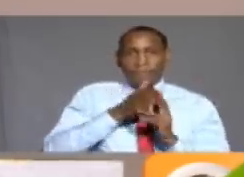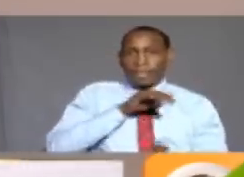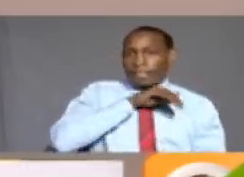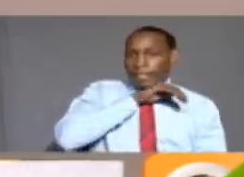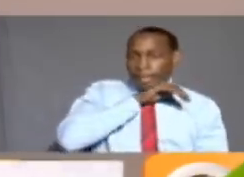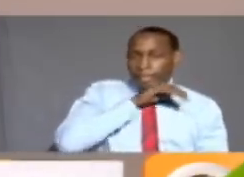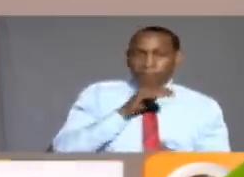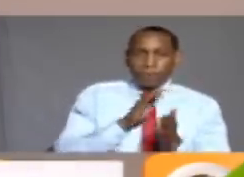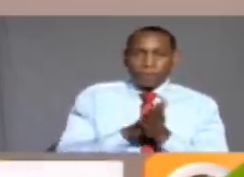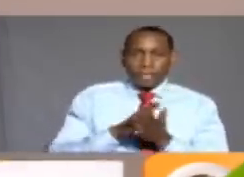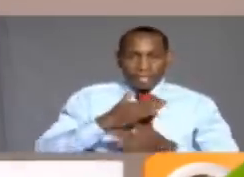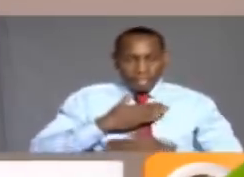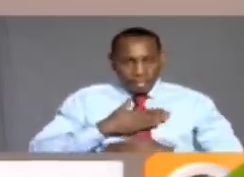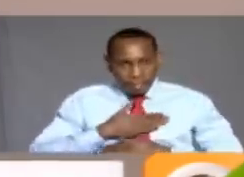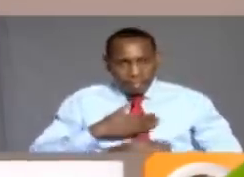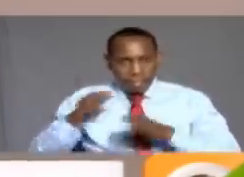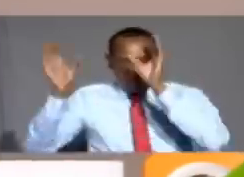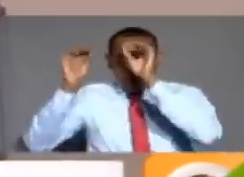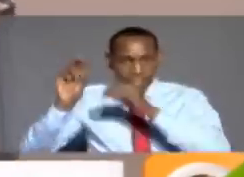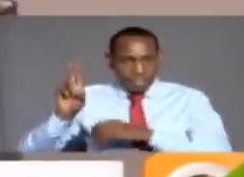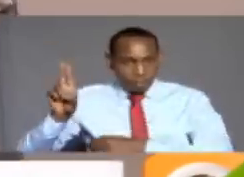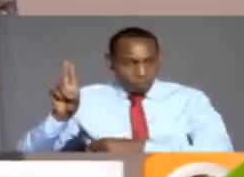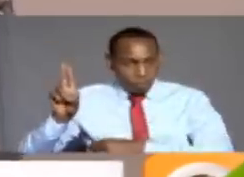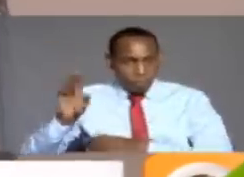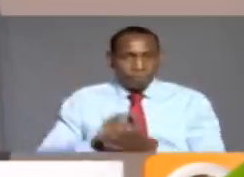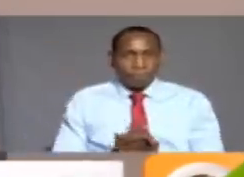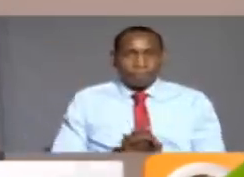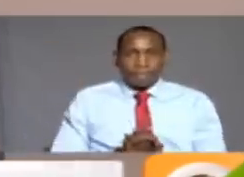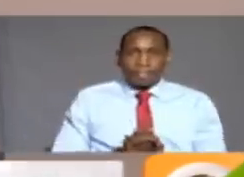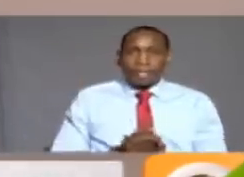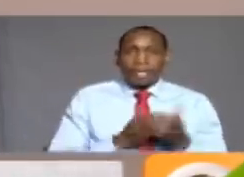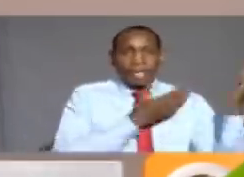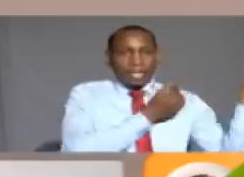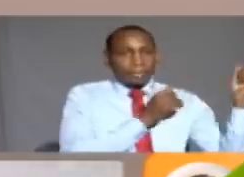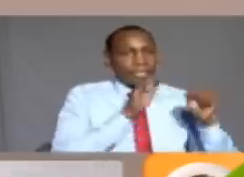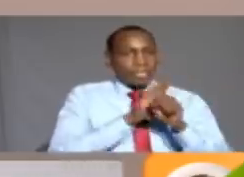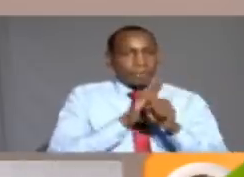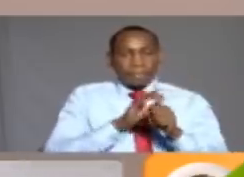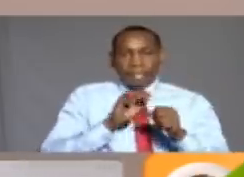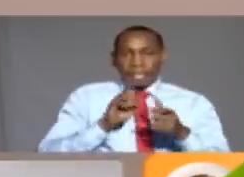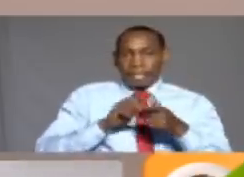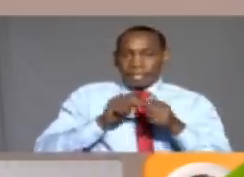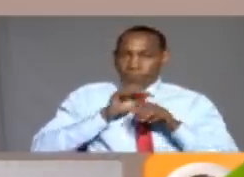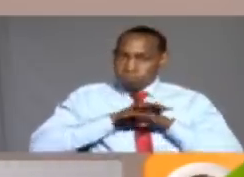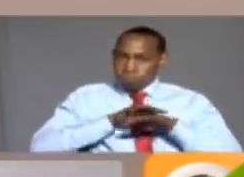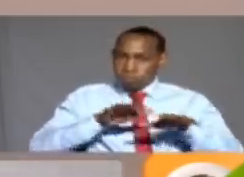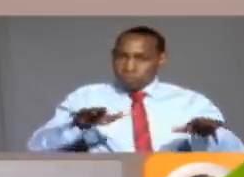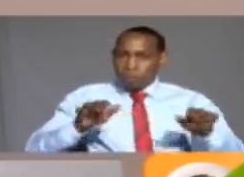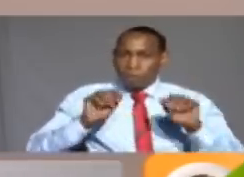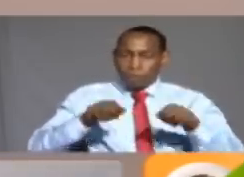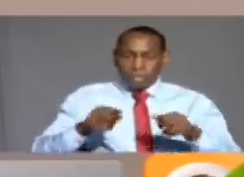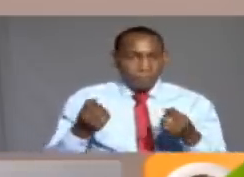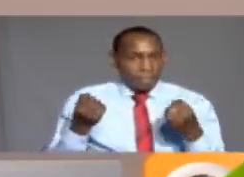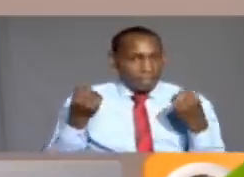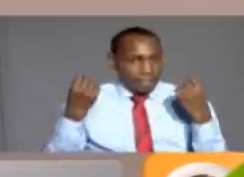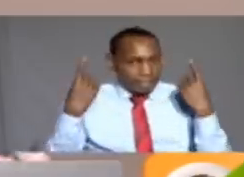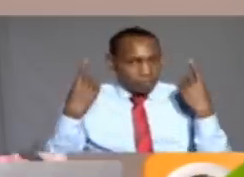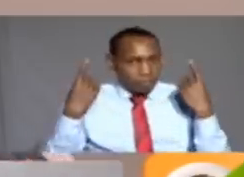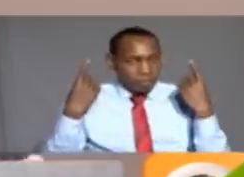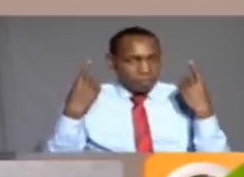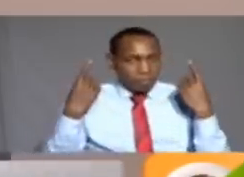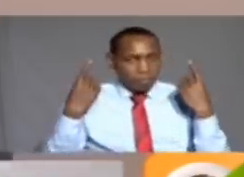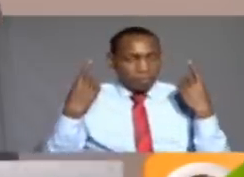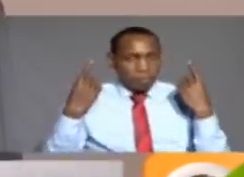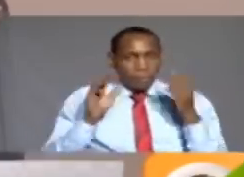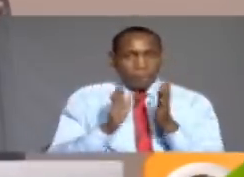Odinga and His Excellency the President, then there was a lot of expectation that then it will flow so that it can be understood by the rest